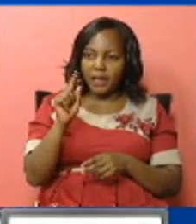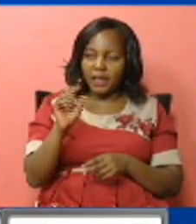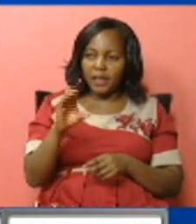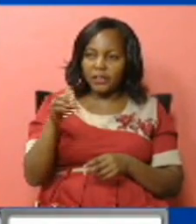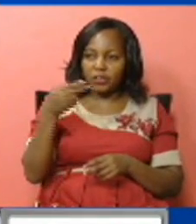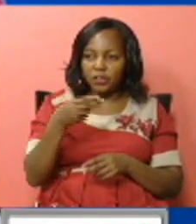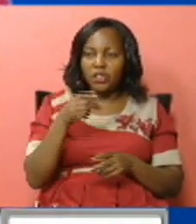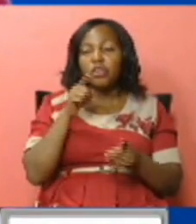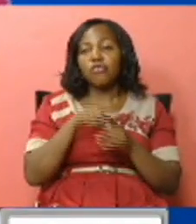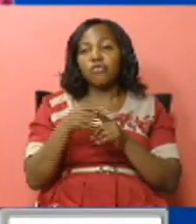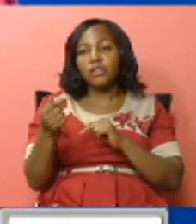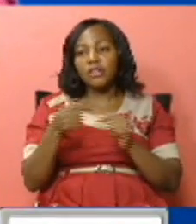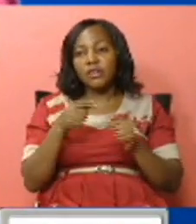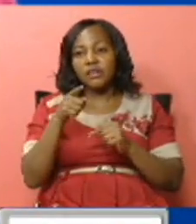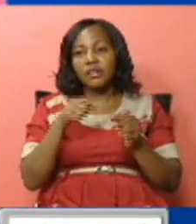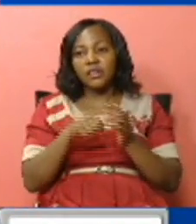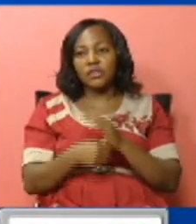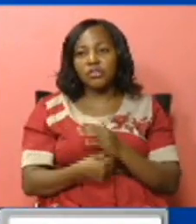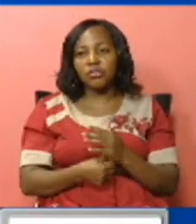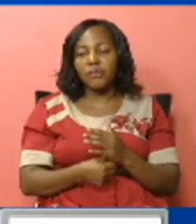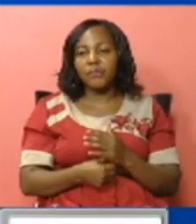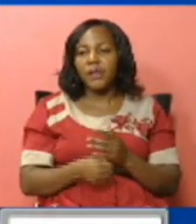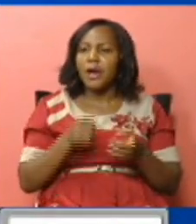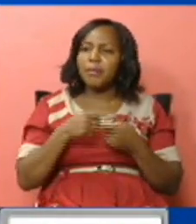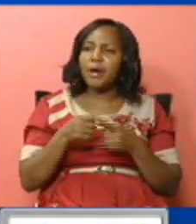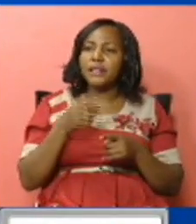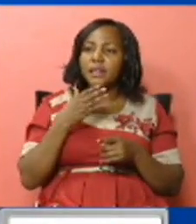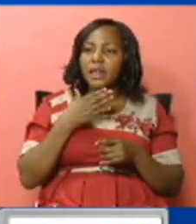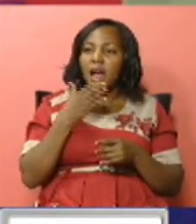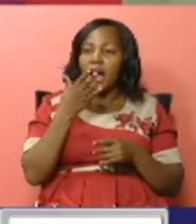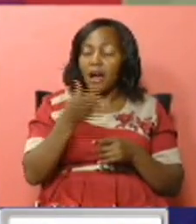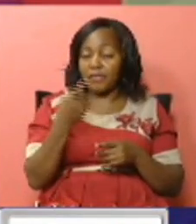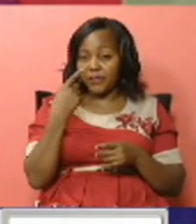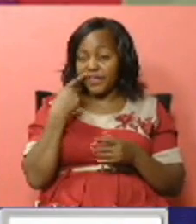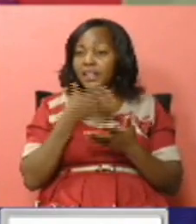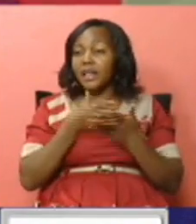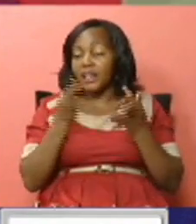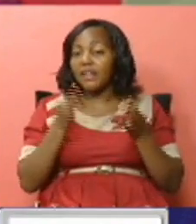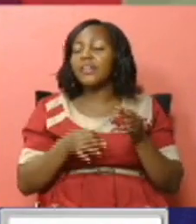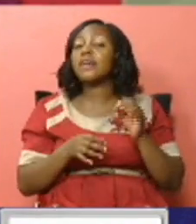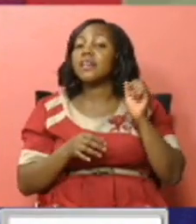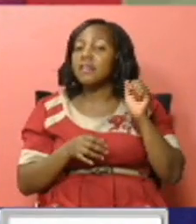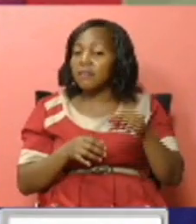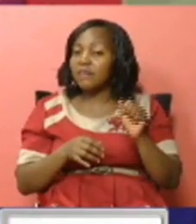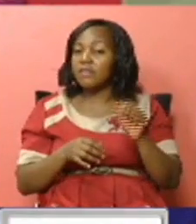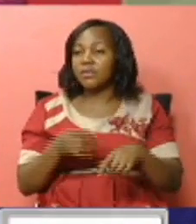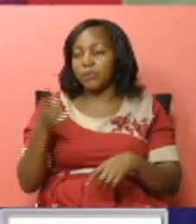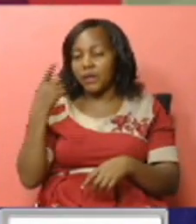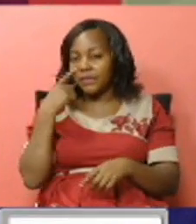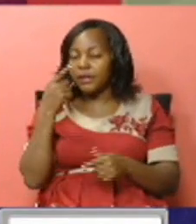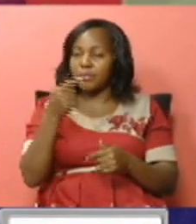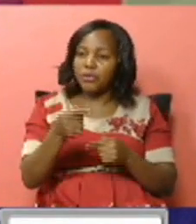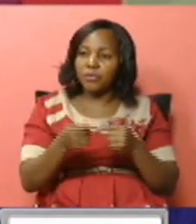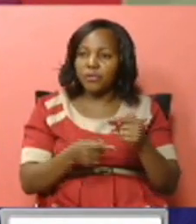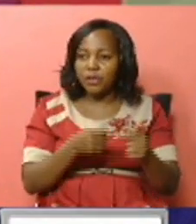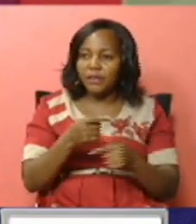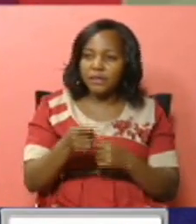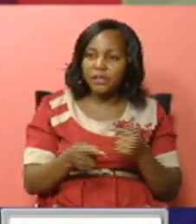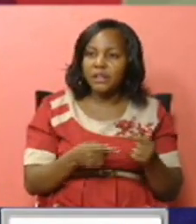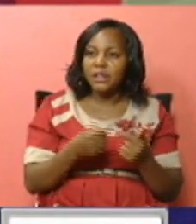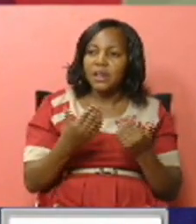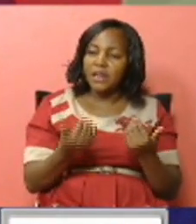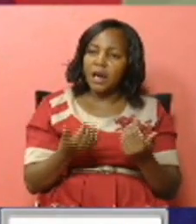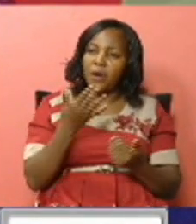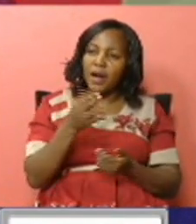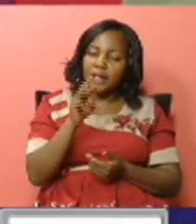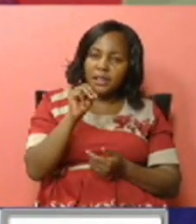is debated and a resolution. Have you seen any progress so far? Yes, so far we've seen progress. A motion was moved and it was